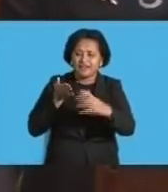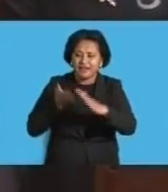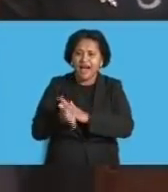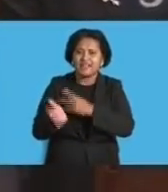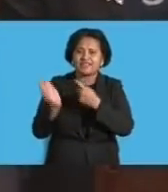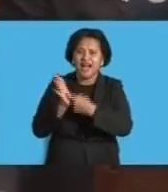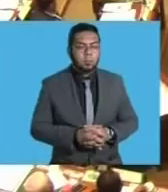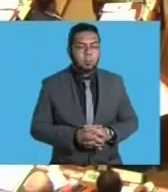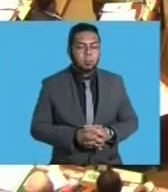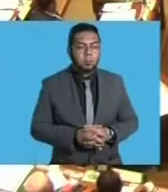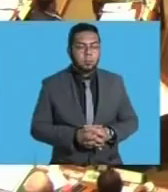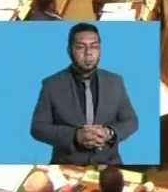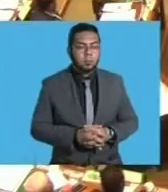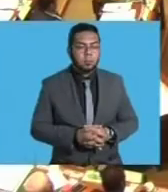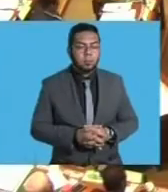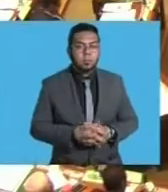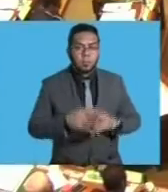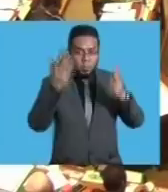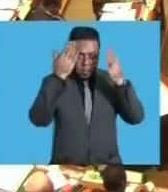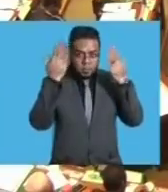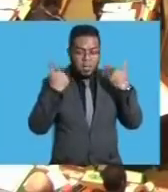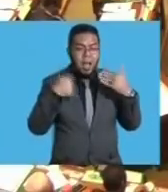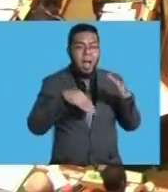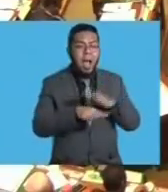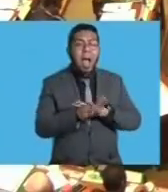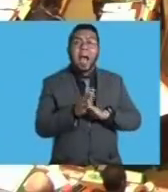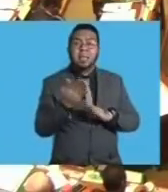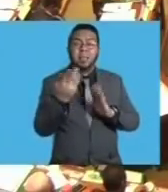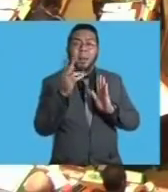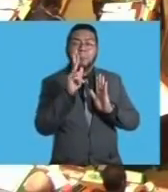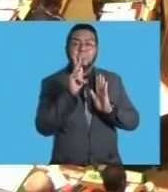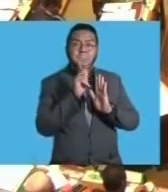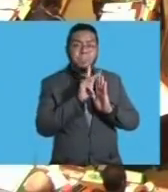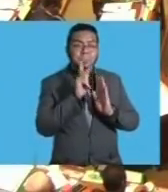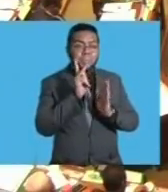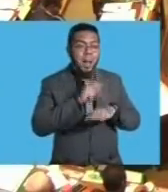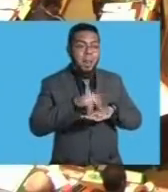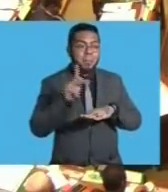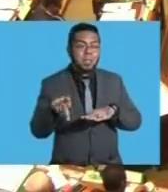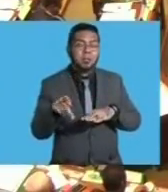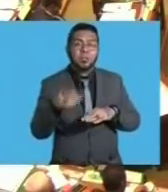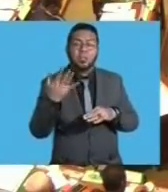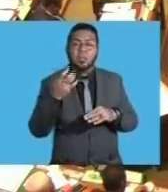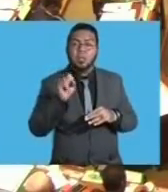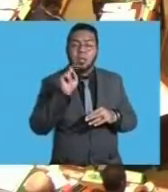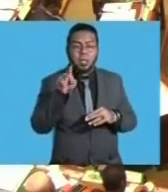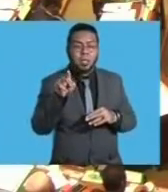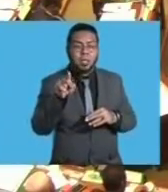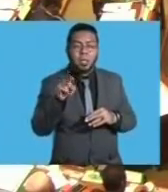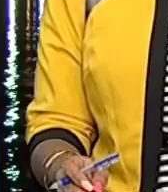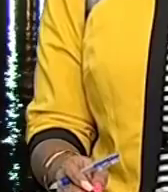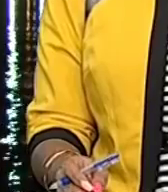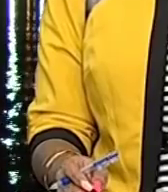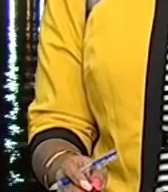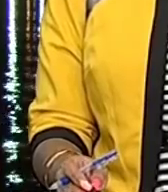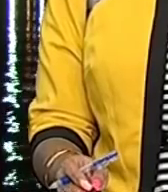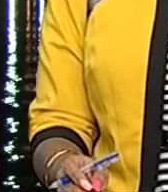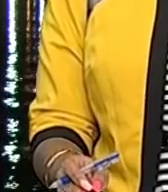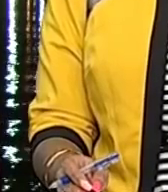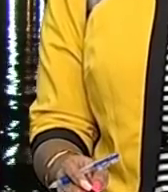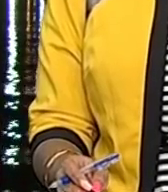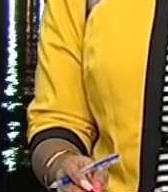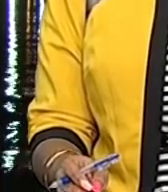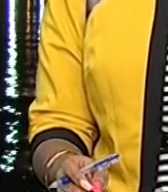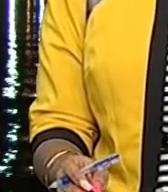House and advised members to be careful of the language they use. Akosita Tale, FBC News. The